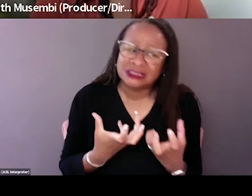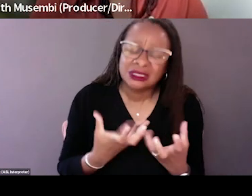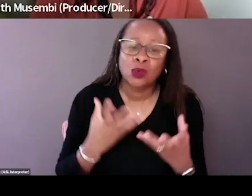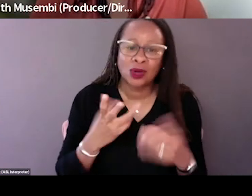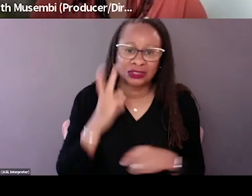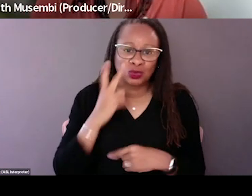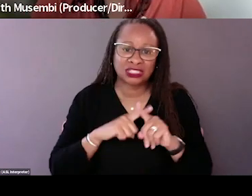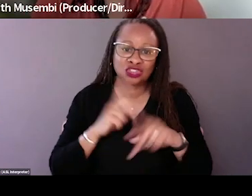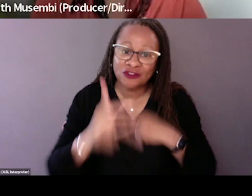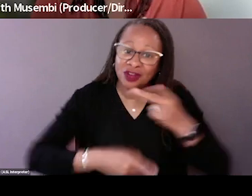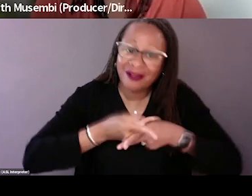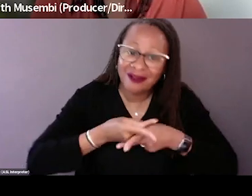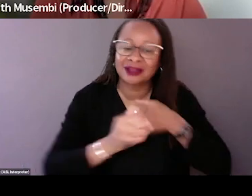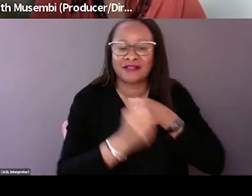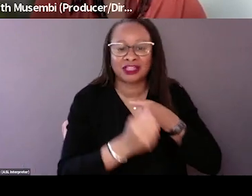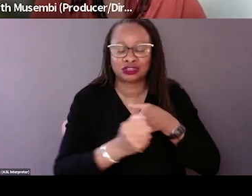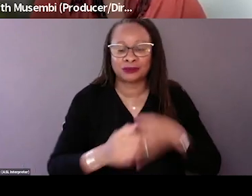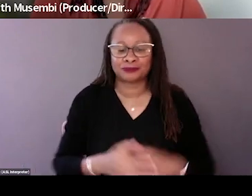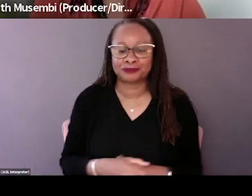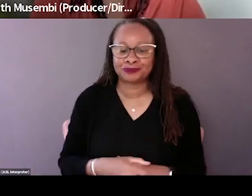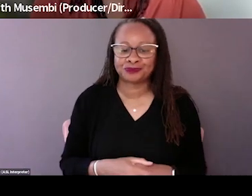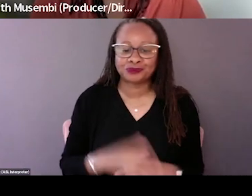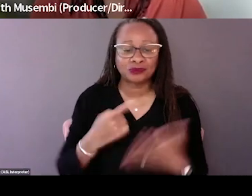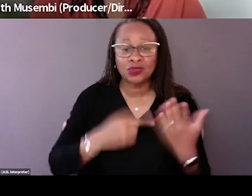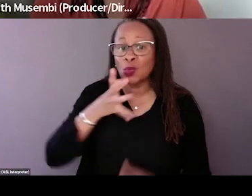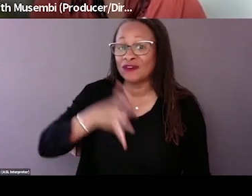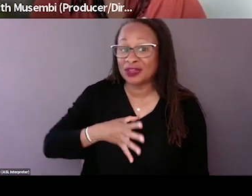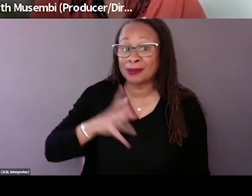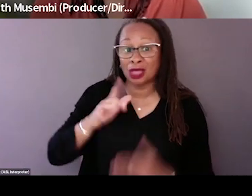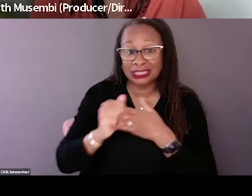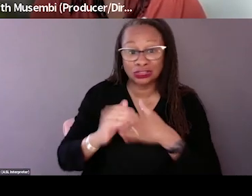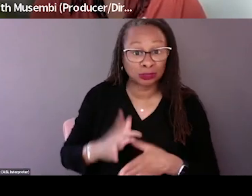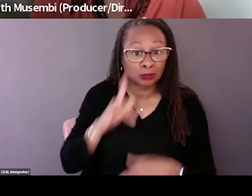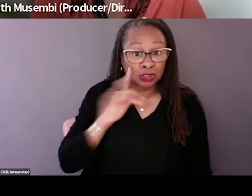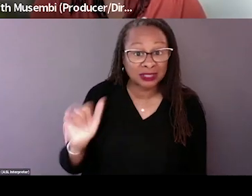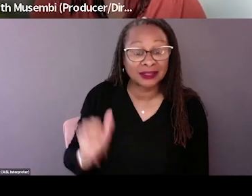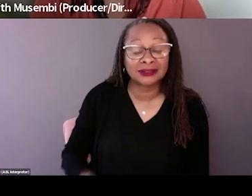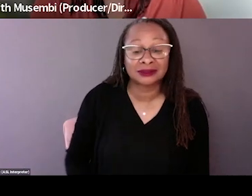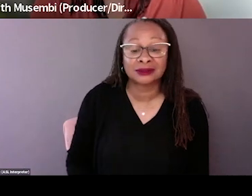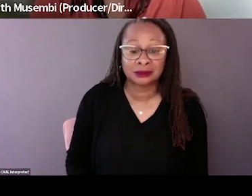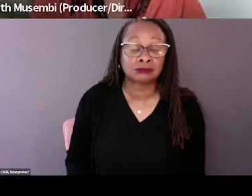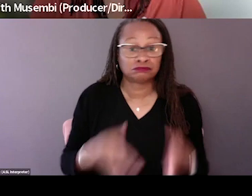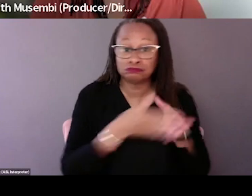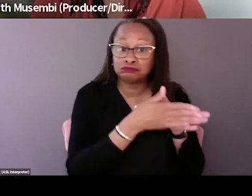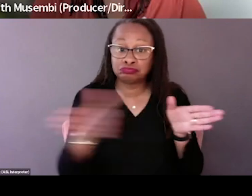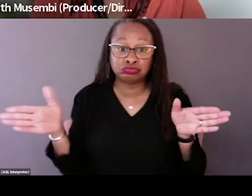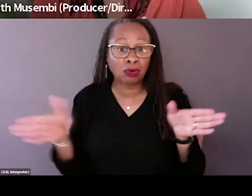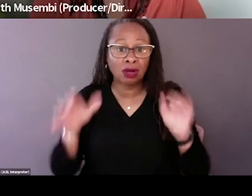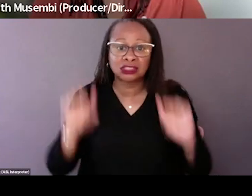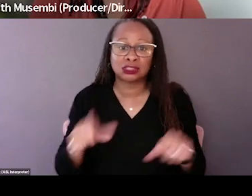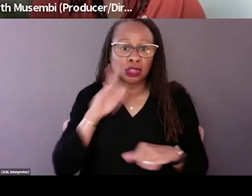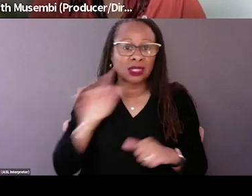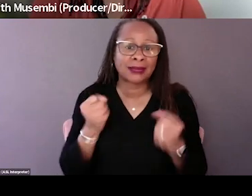of leadership and what female leadership looks like. And it is broad, and it can look like a lot of different things.